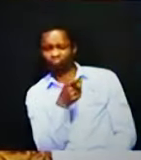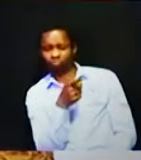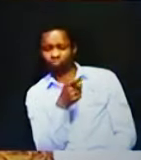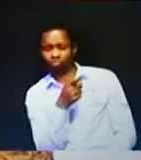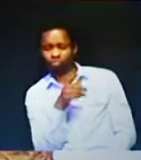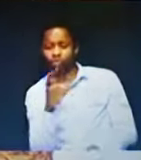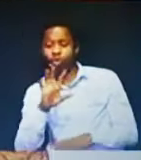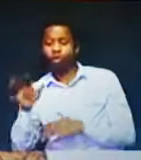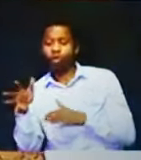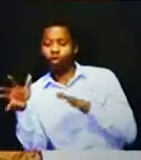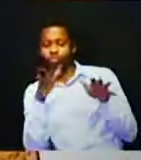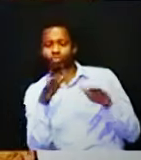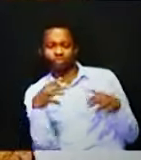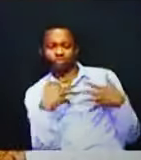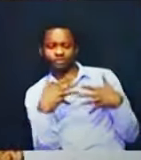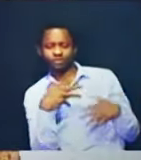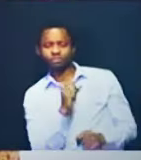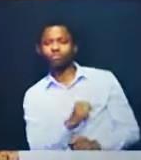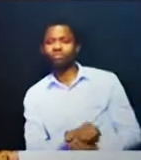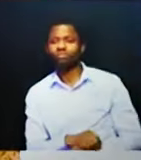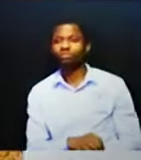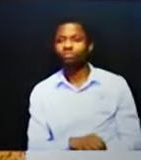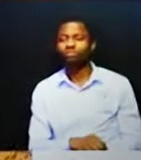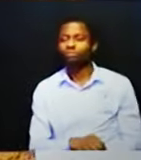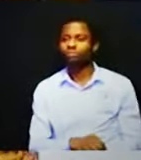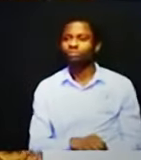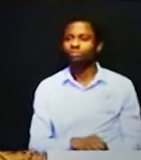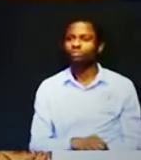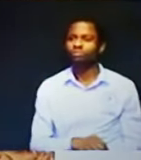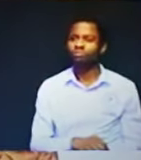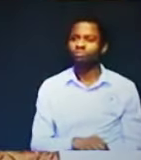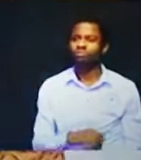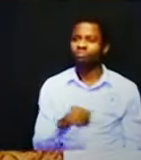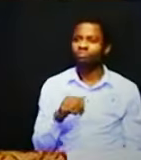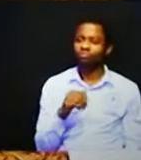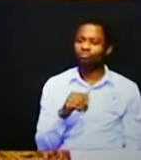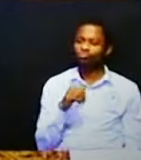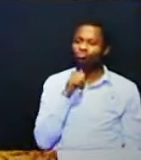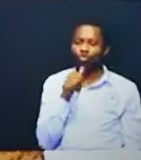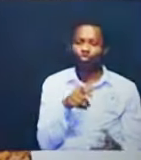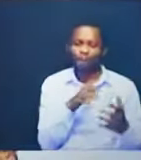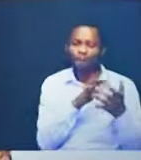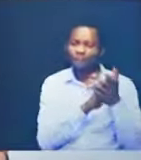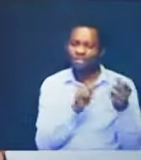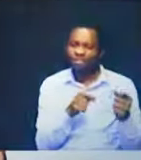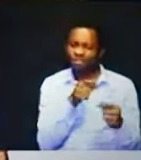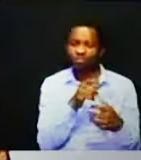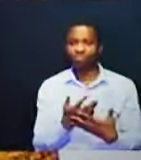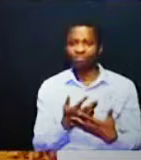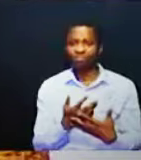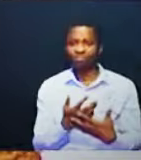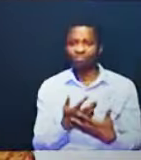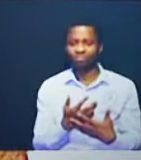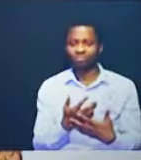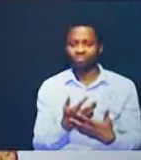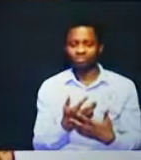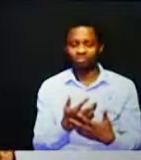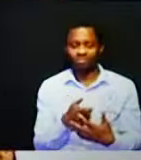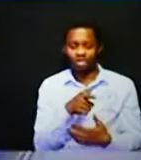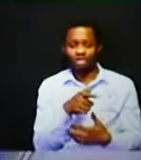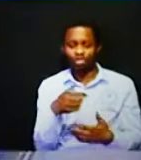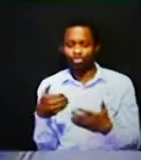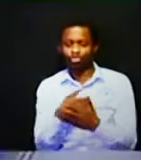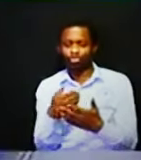now won yina estrono, if we say, now won yinni, sir, or you see any. Now, this new convert is shouldered